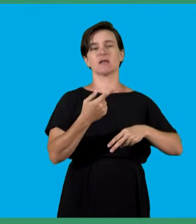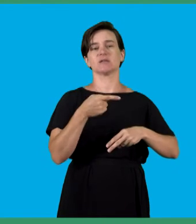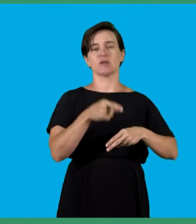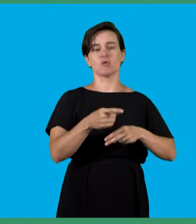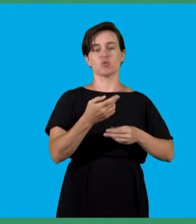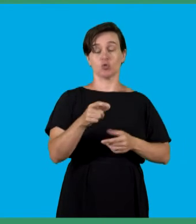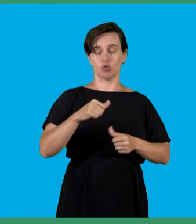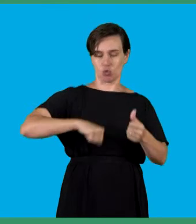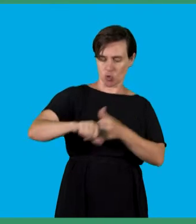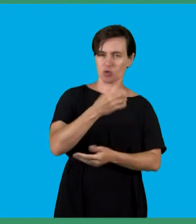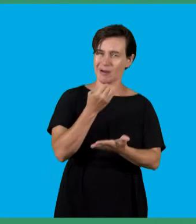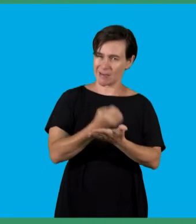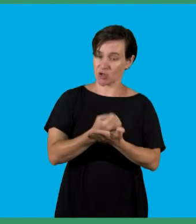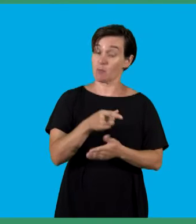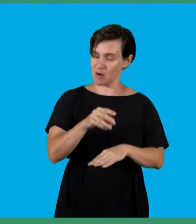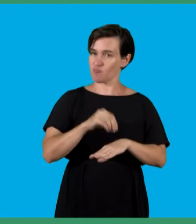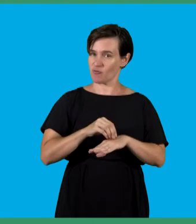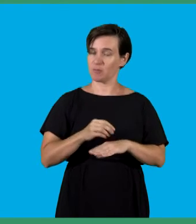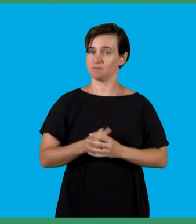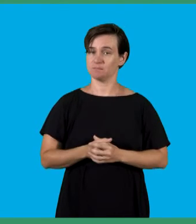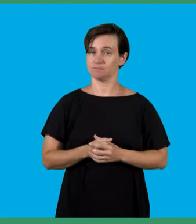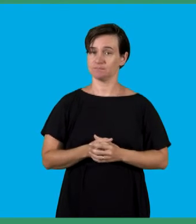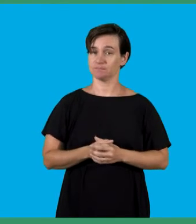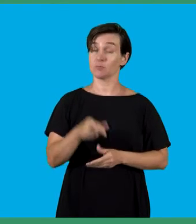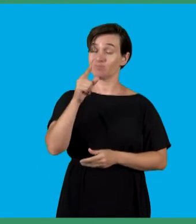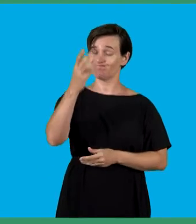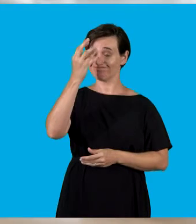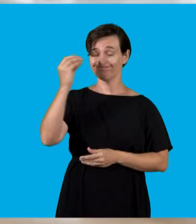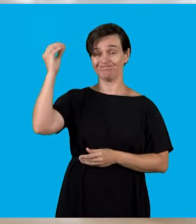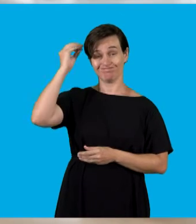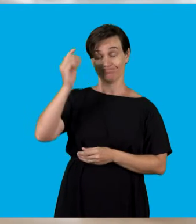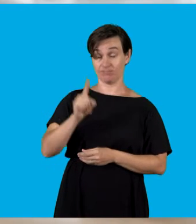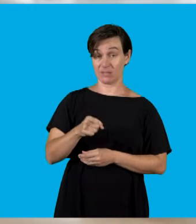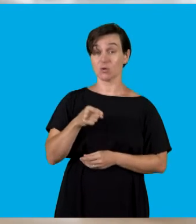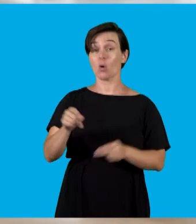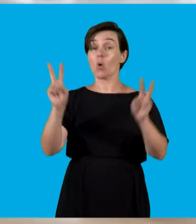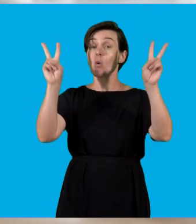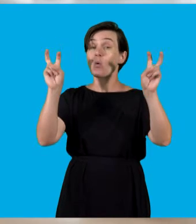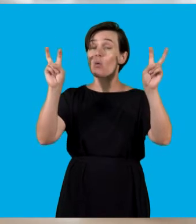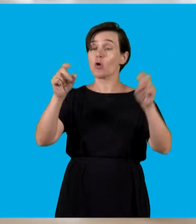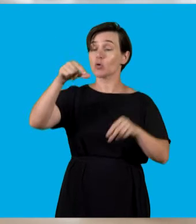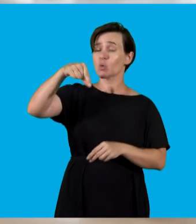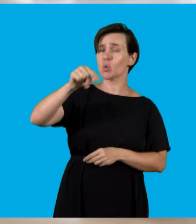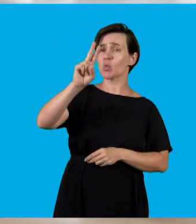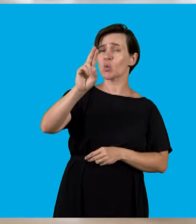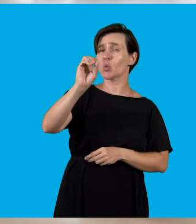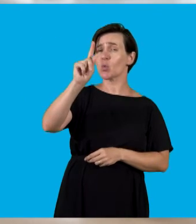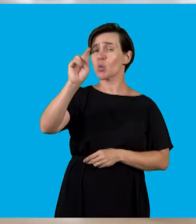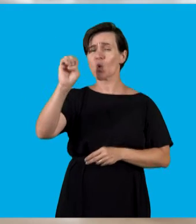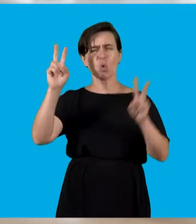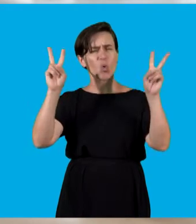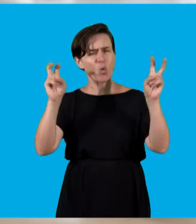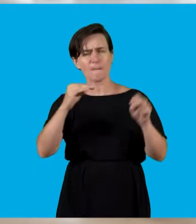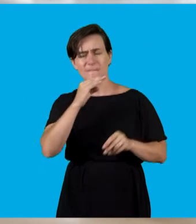a socio-economic issue. I have to remind you this. When we quote grade 10s, you need to make sure that you quote